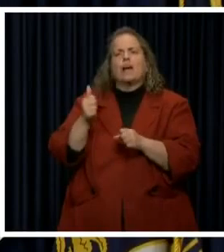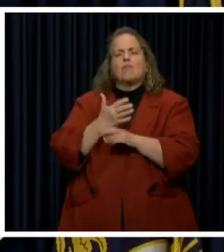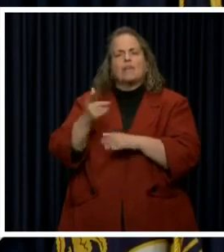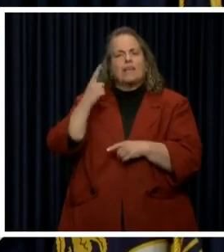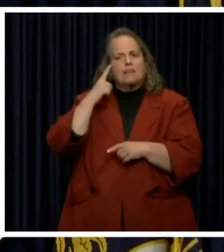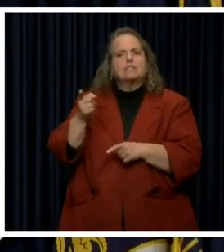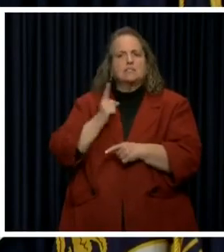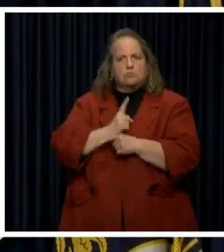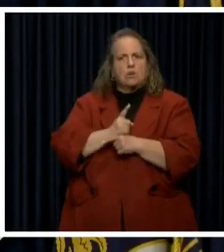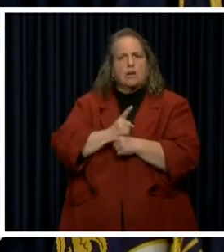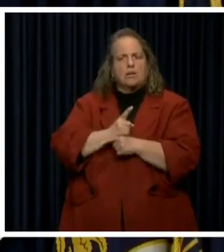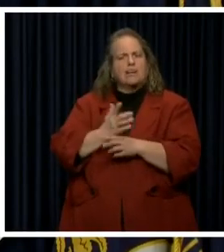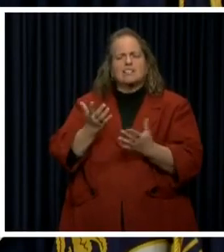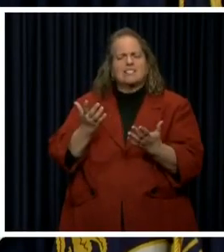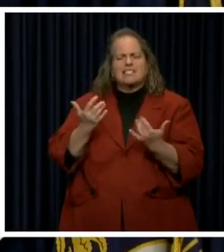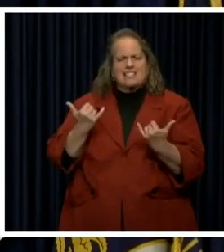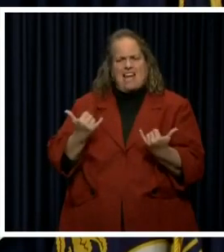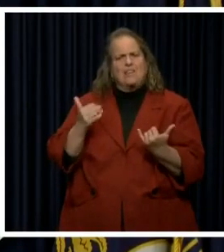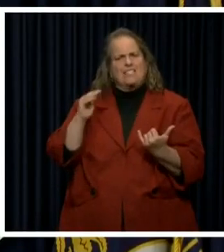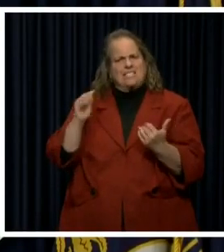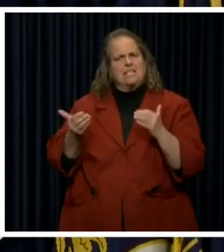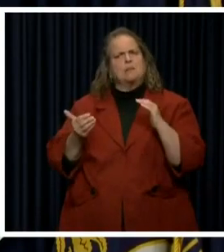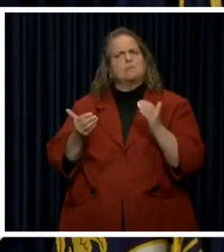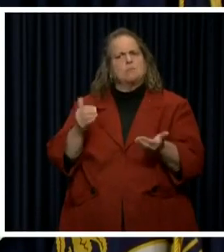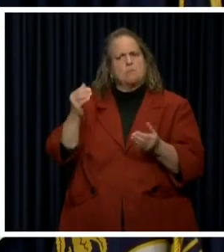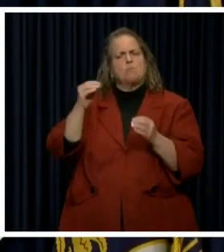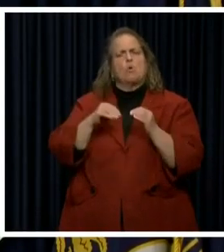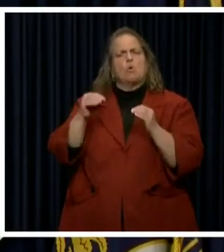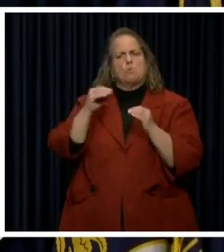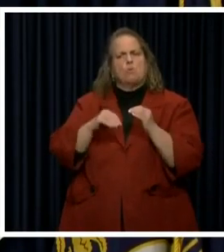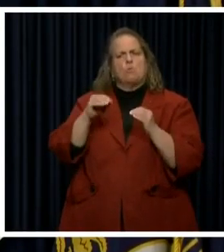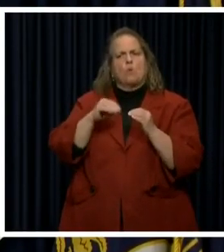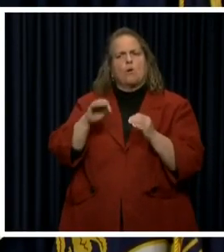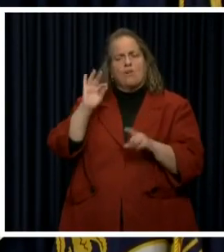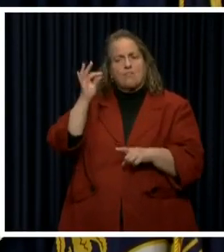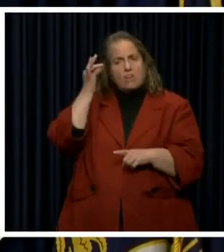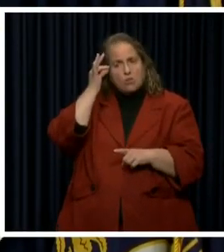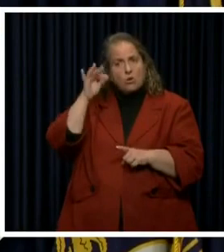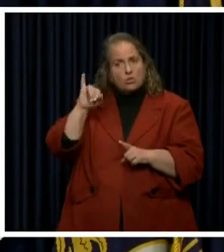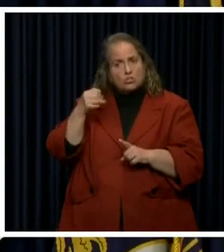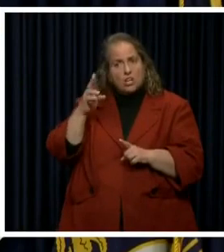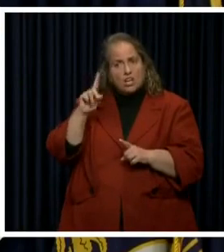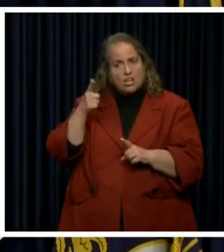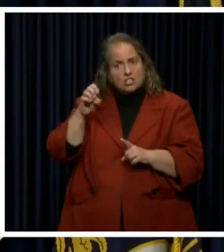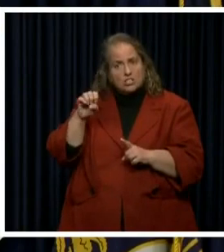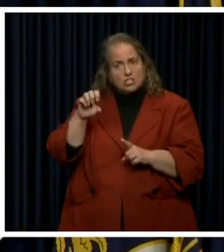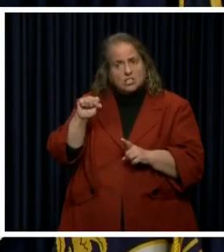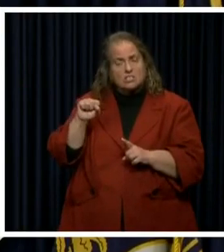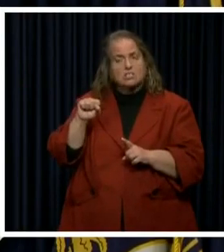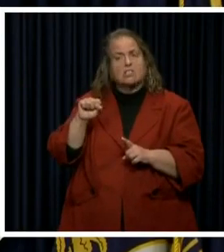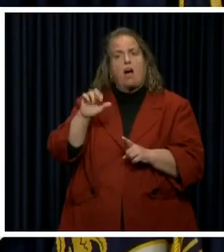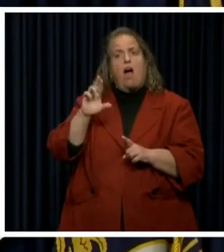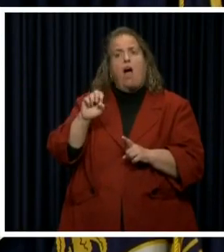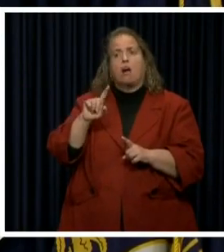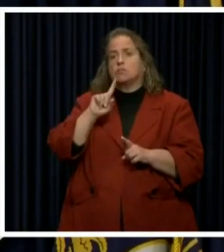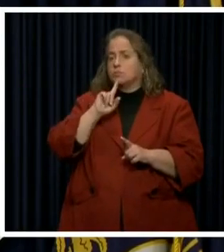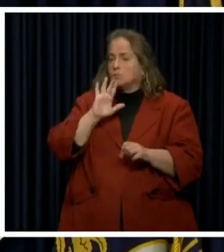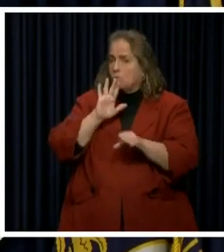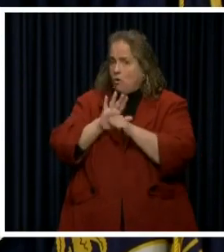recently there's been a lot more, it seems, of those contacts. But federal judges, are sworn in, have